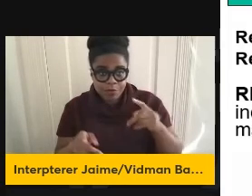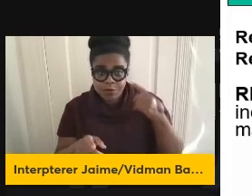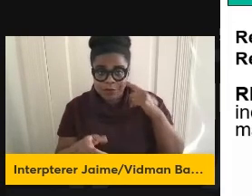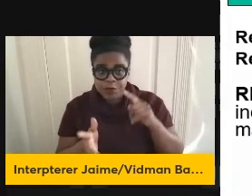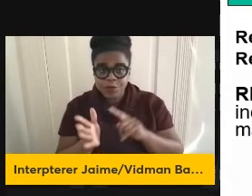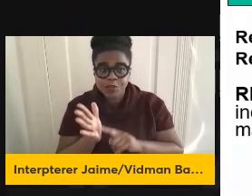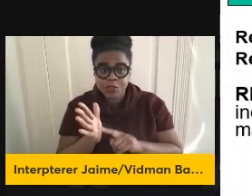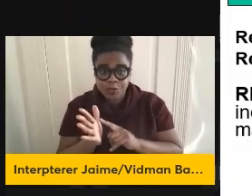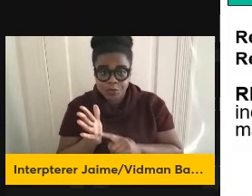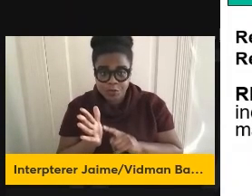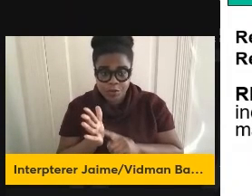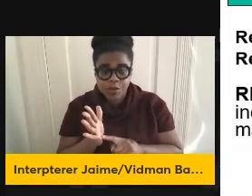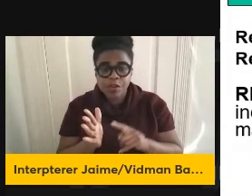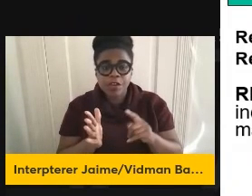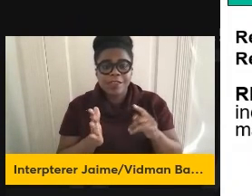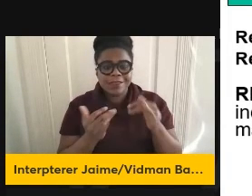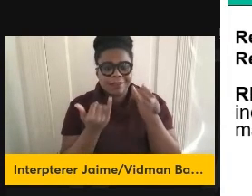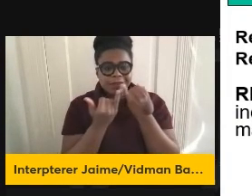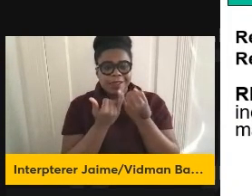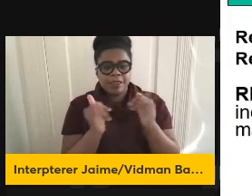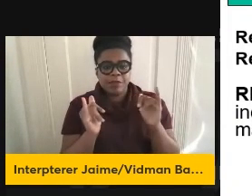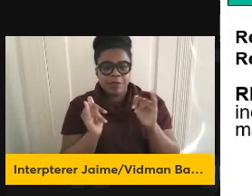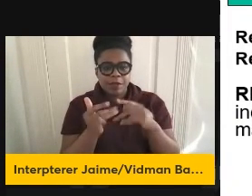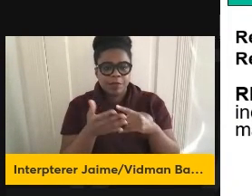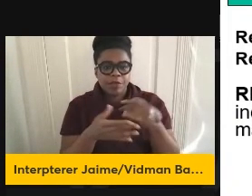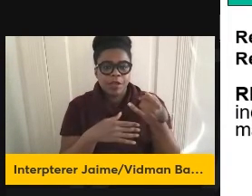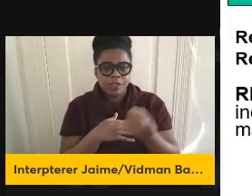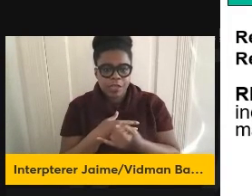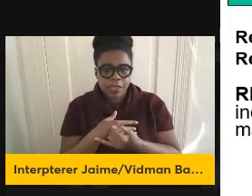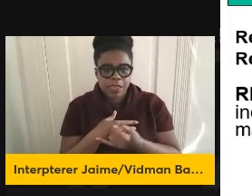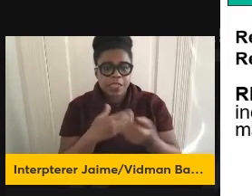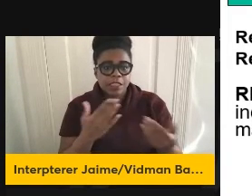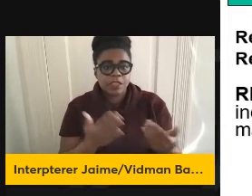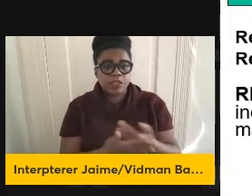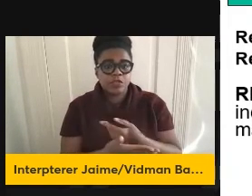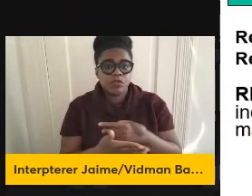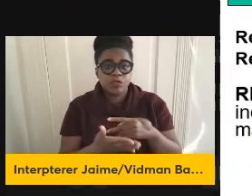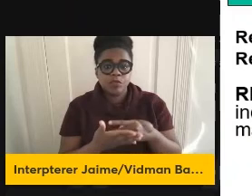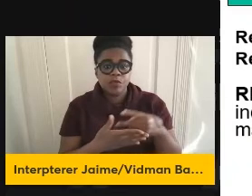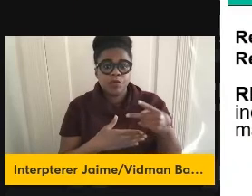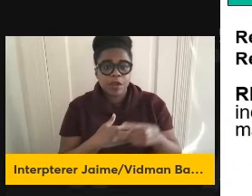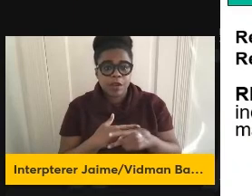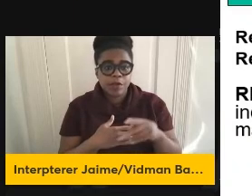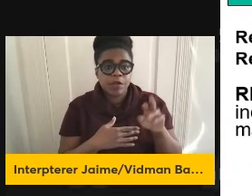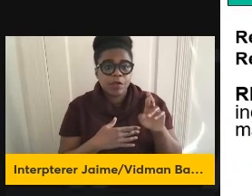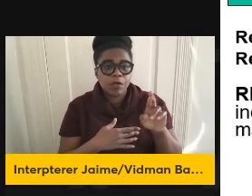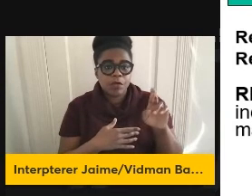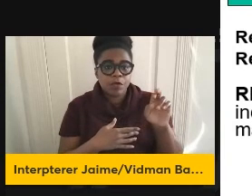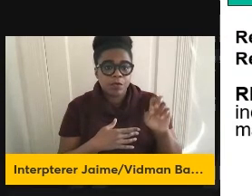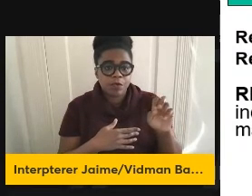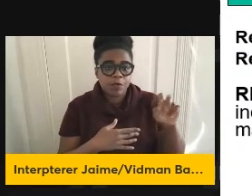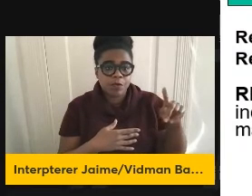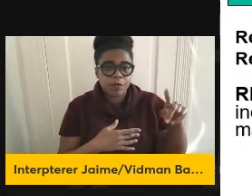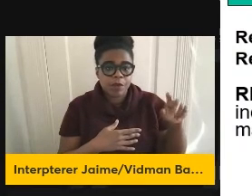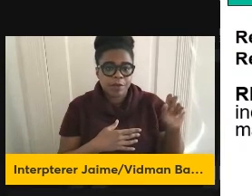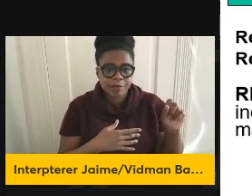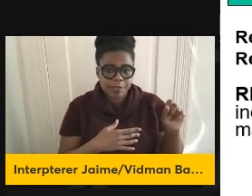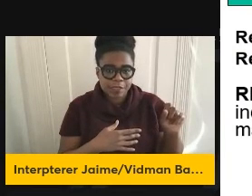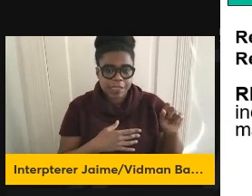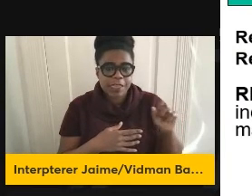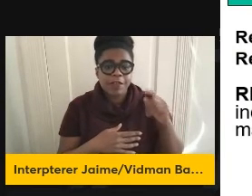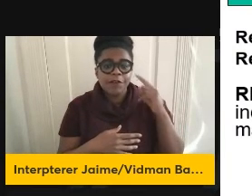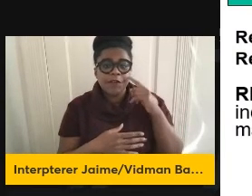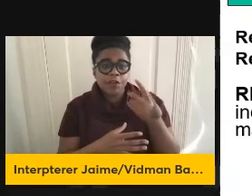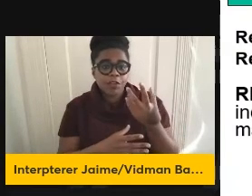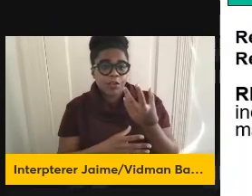an independent project for themselves. And so we have this new program called REPS. You can do this in your gap year,